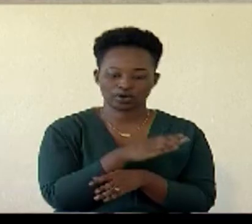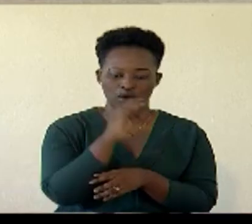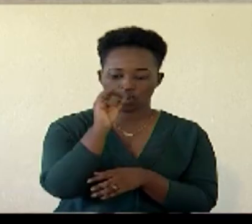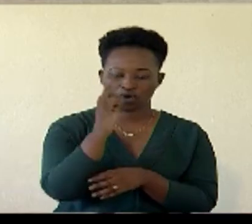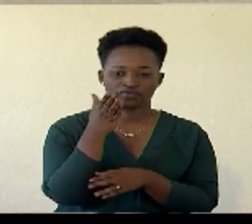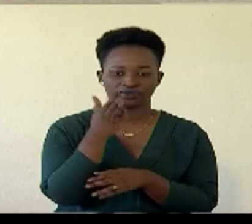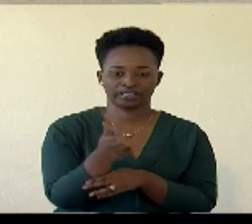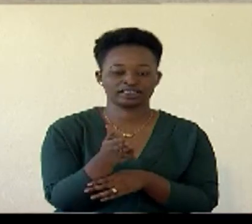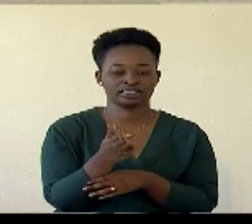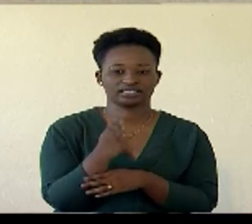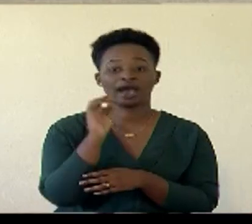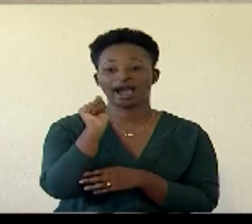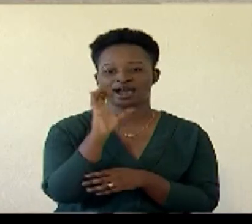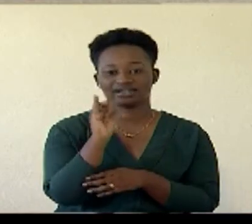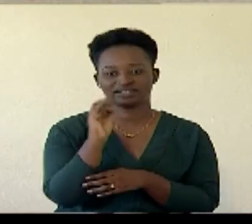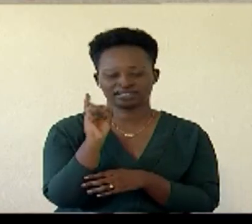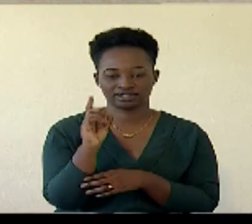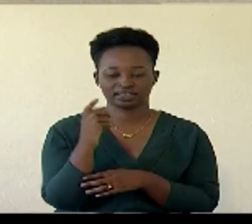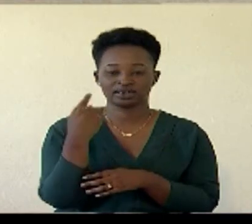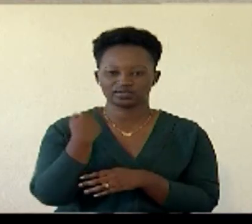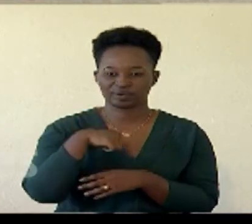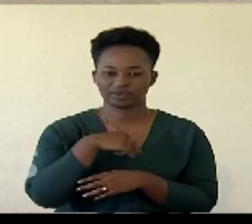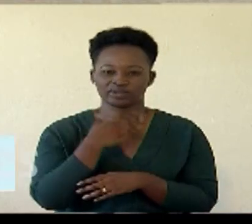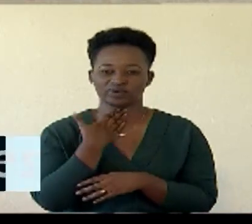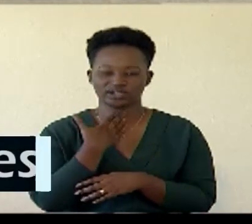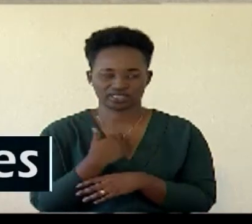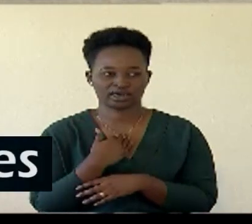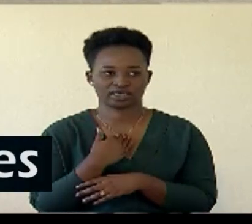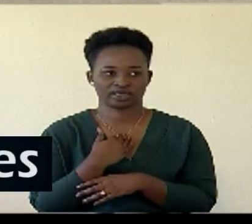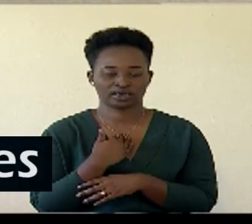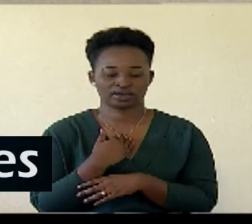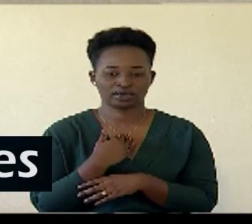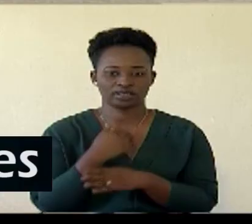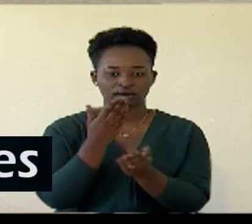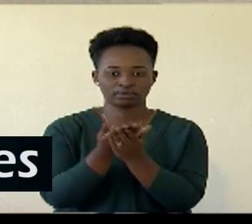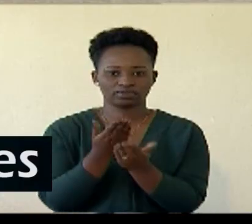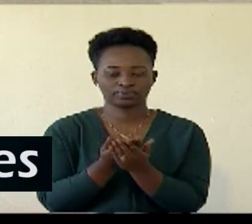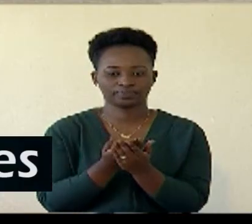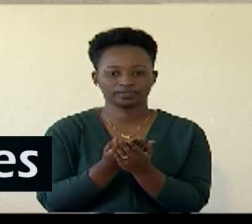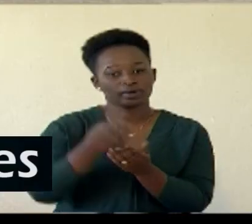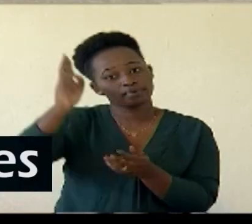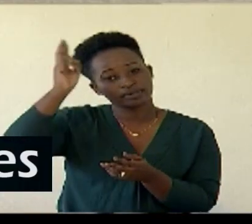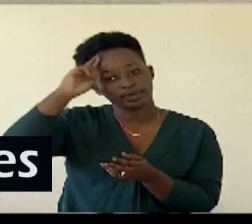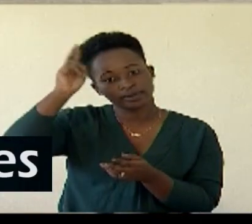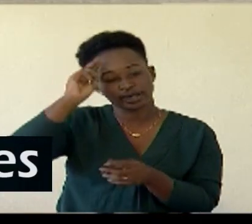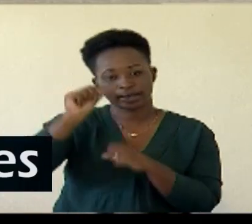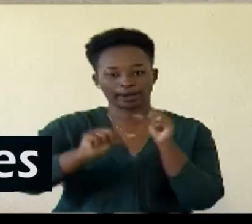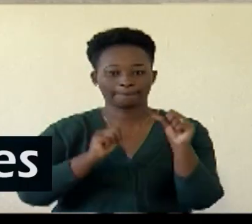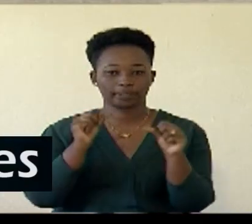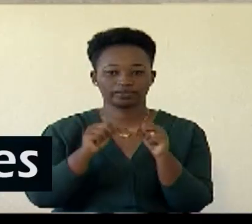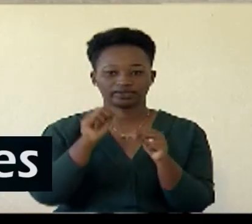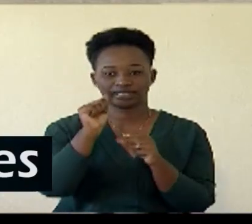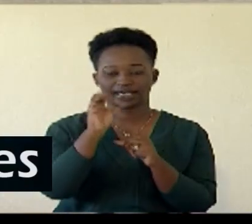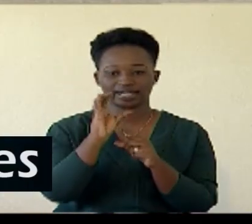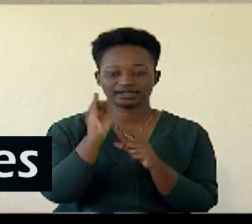I just want us, as we freshen up, I just want to remind you about the